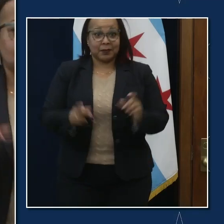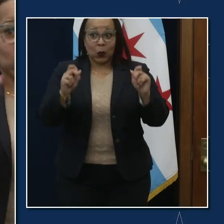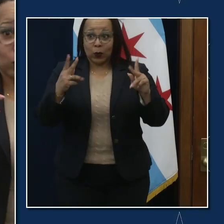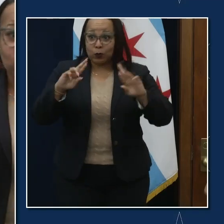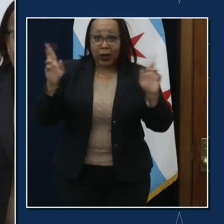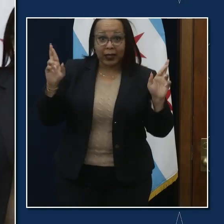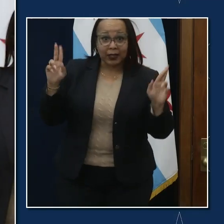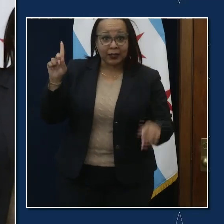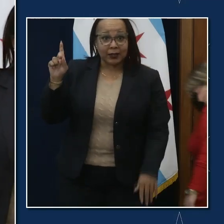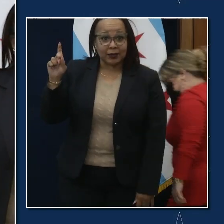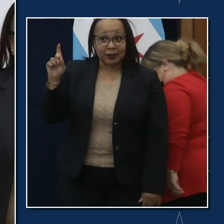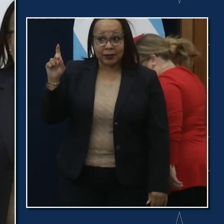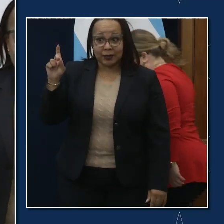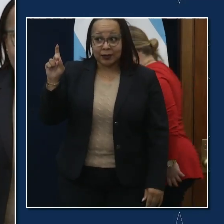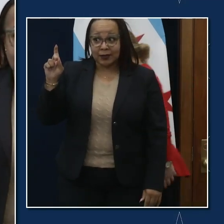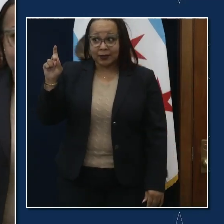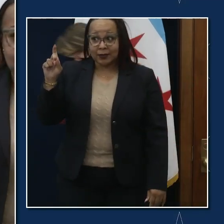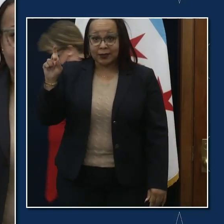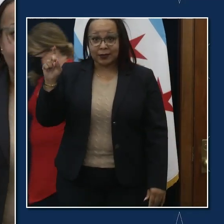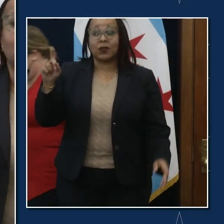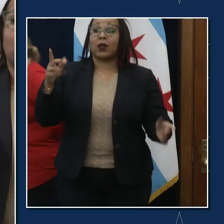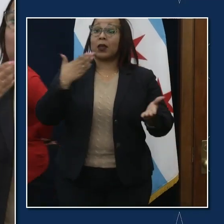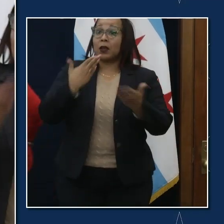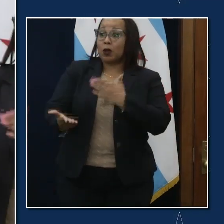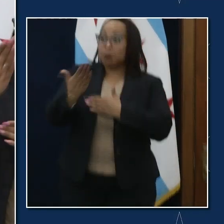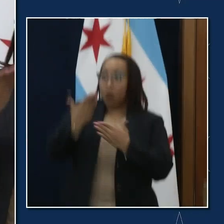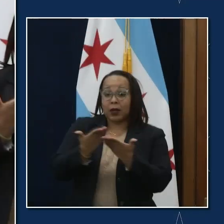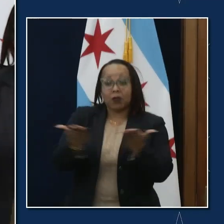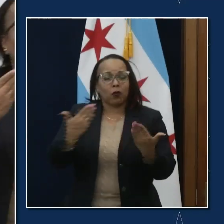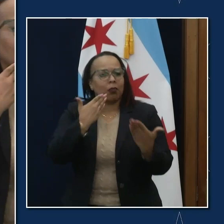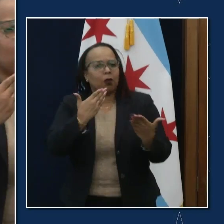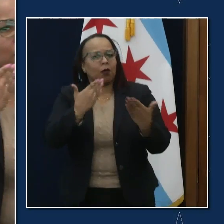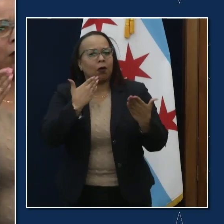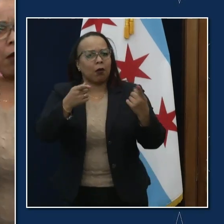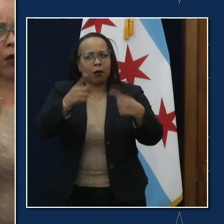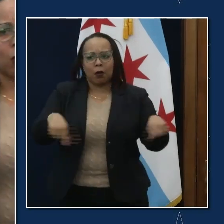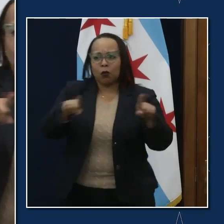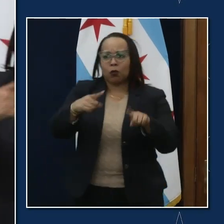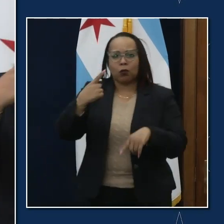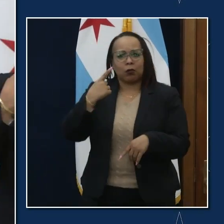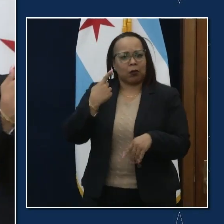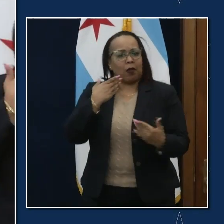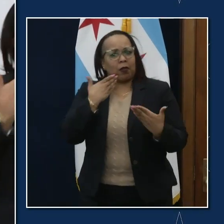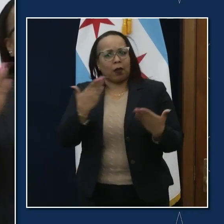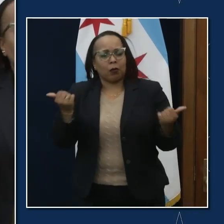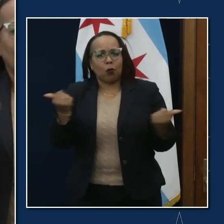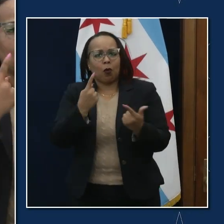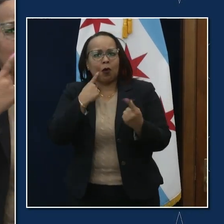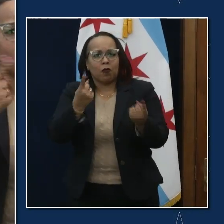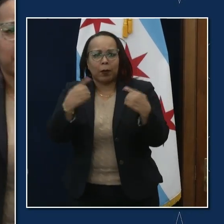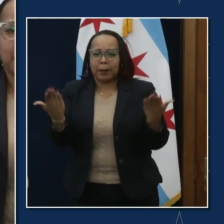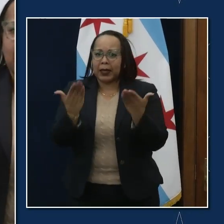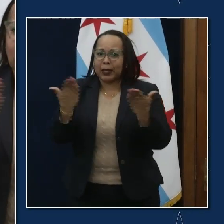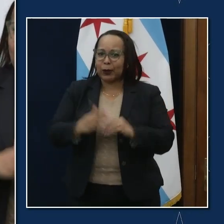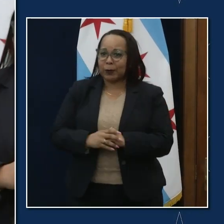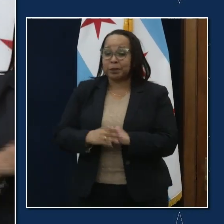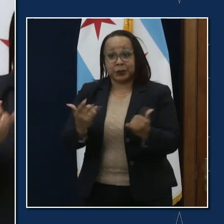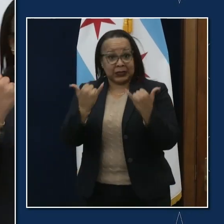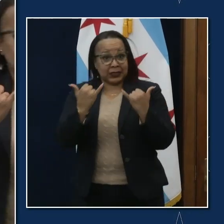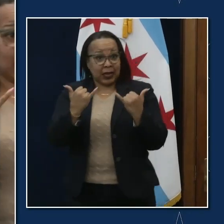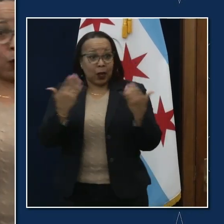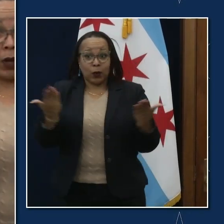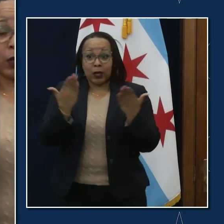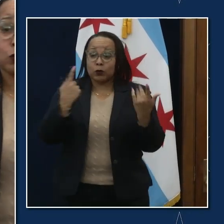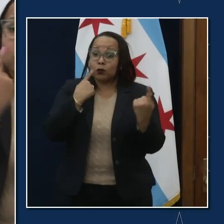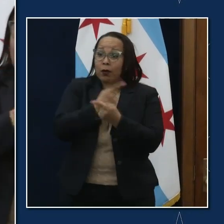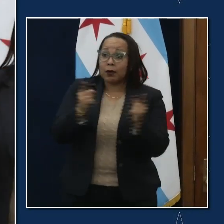right, are we ready? All right, good morning, everyone, and thank you all. Thank you all for being here. Today, we're here